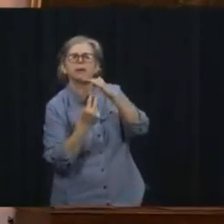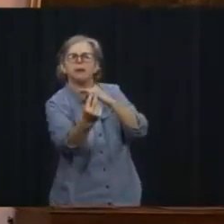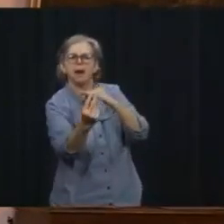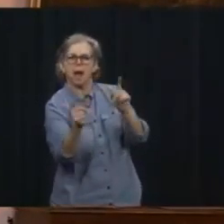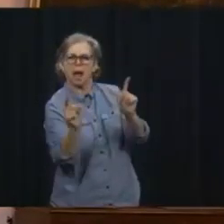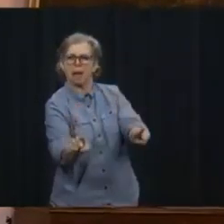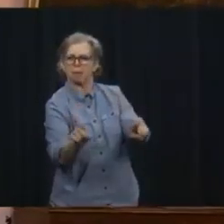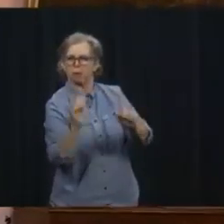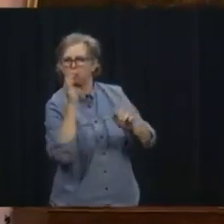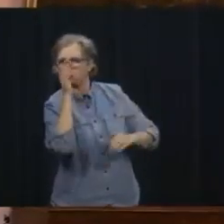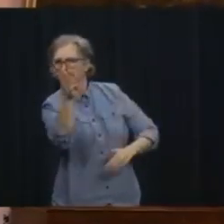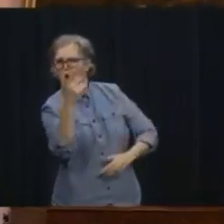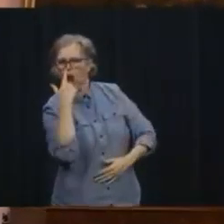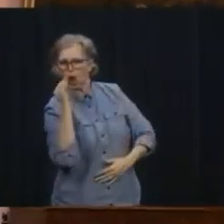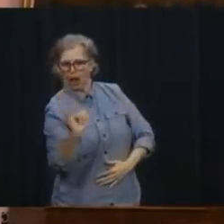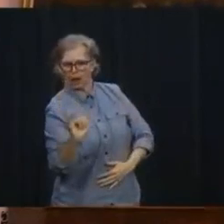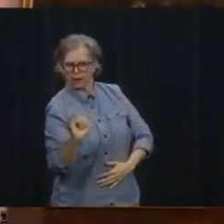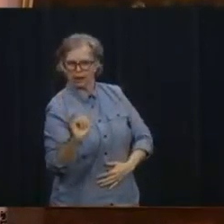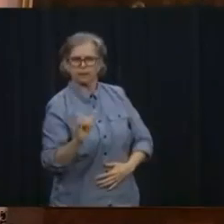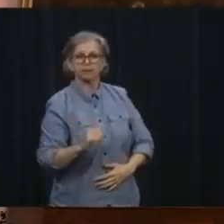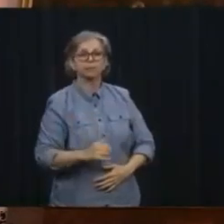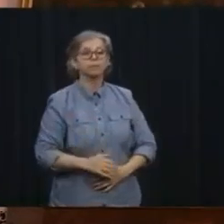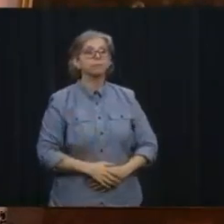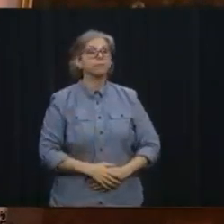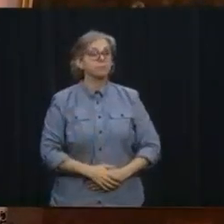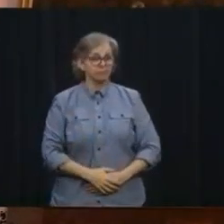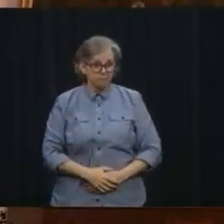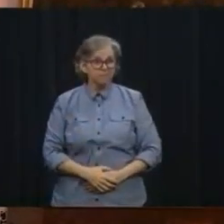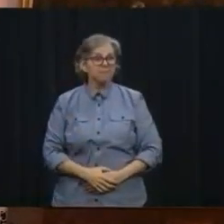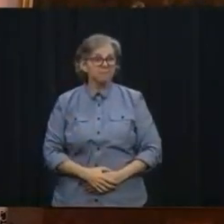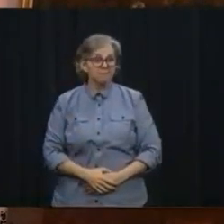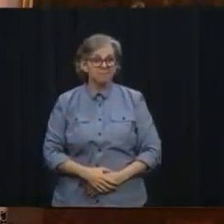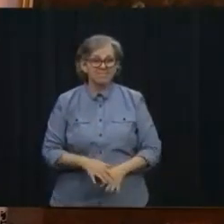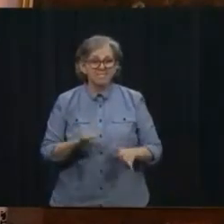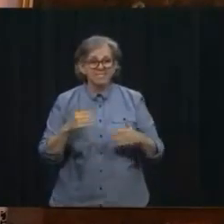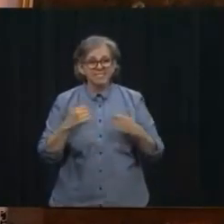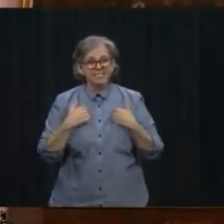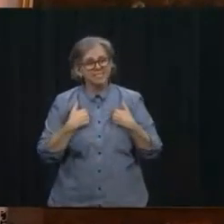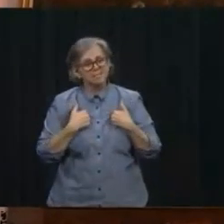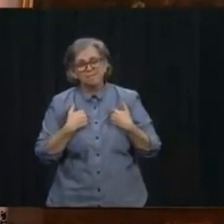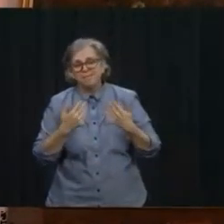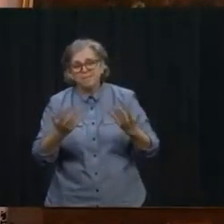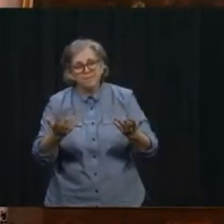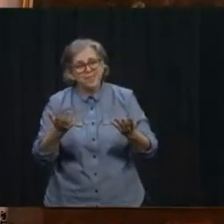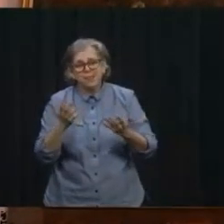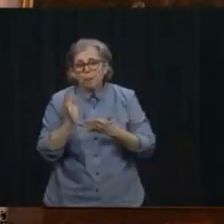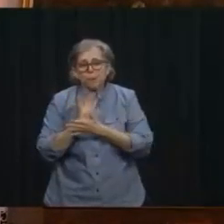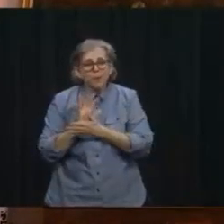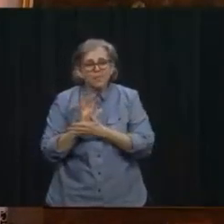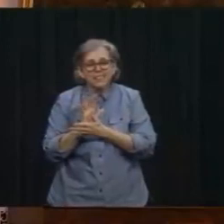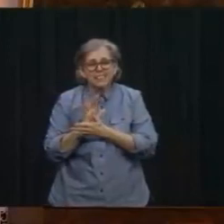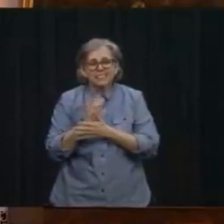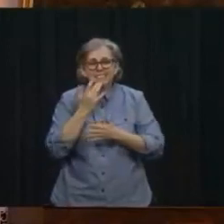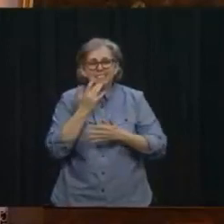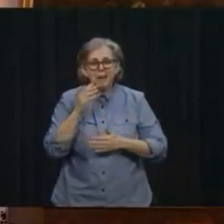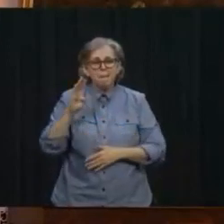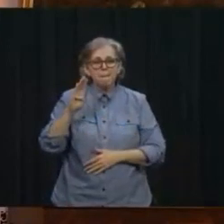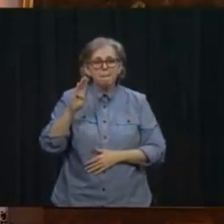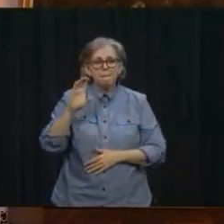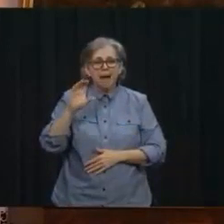I'm a big fan of the Back to the Future movies. Anyone who watches those